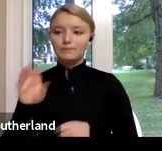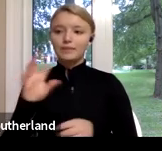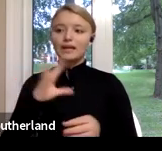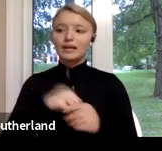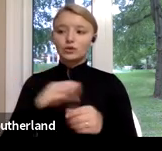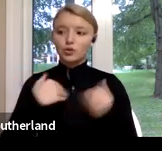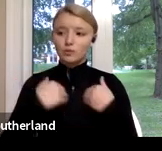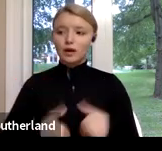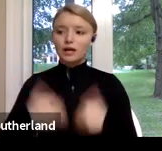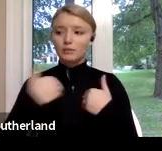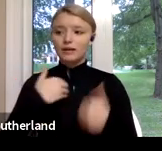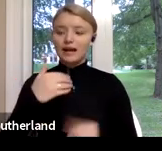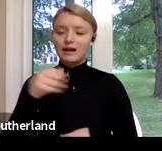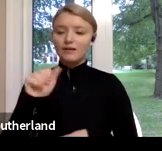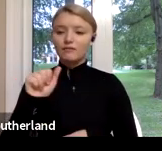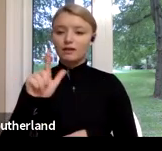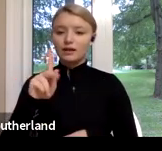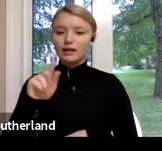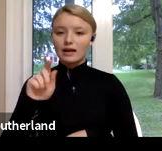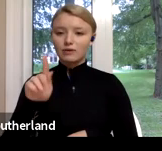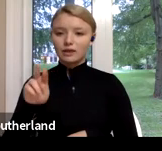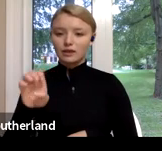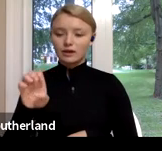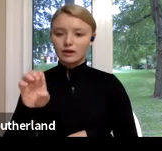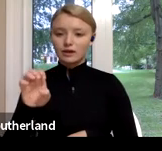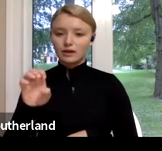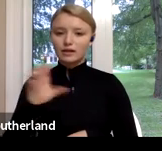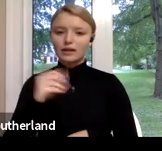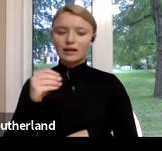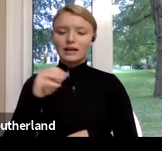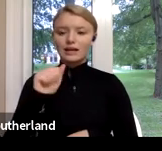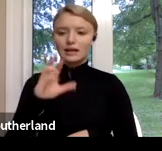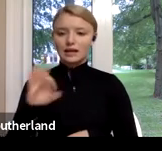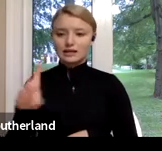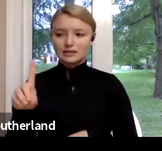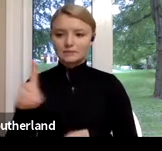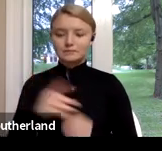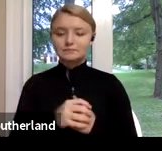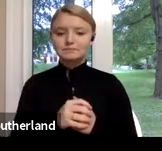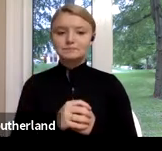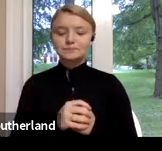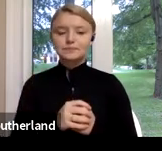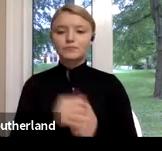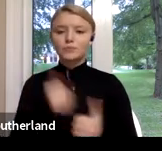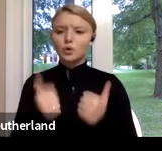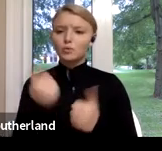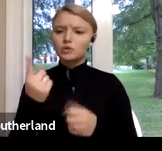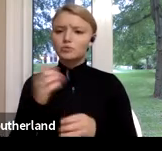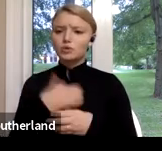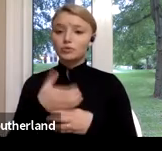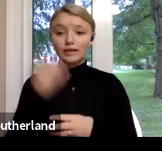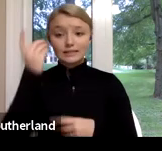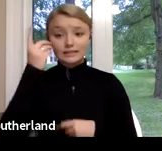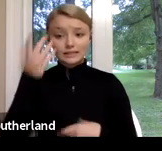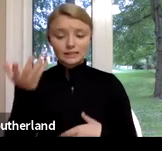alkaline areas and we have acid. So which one creates disease? That is